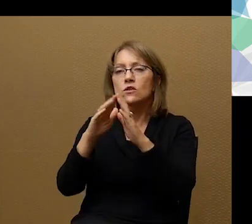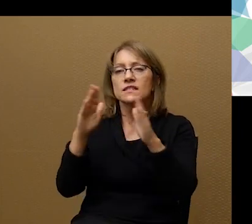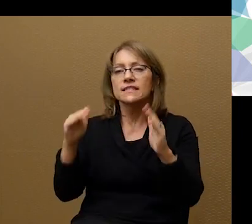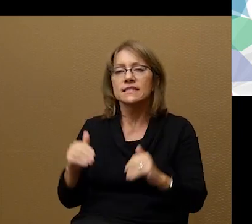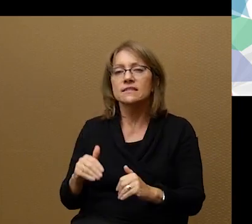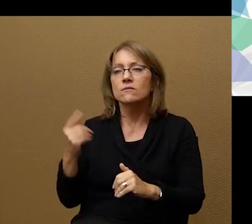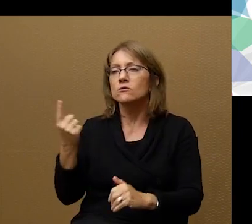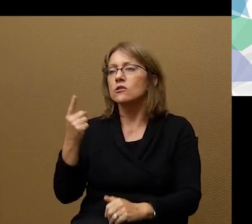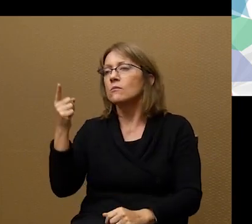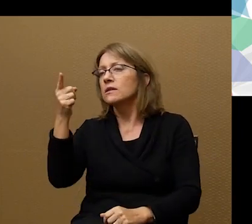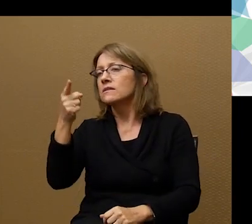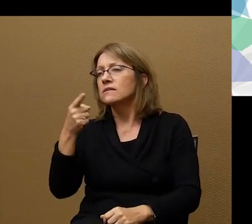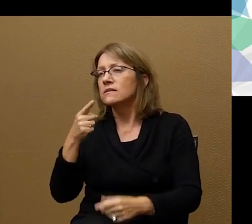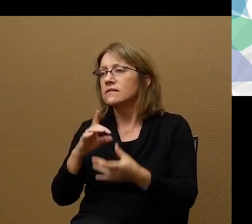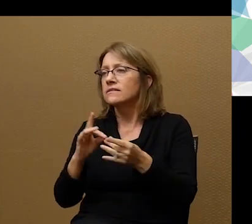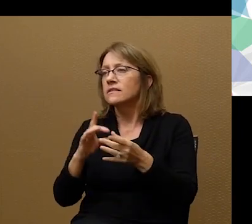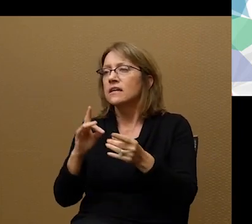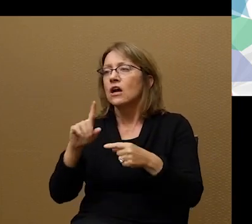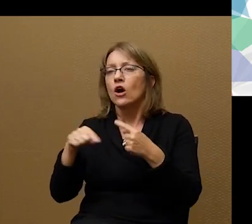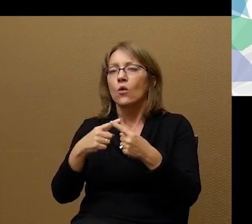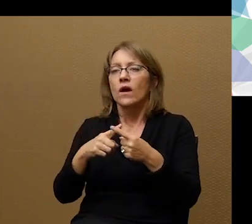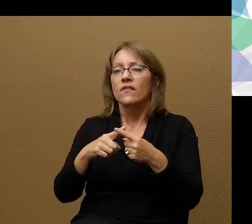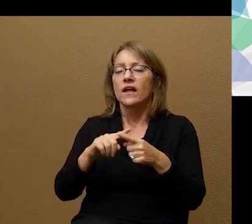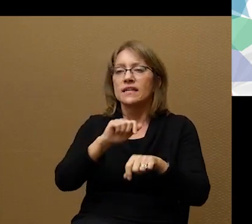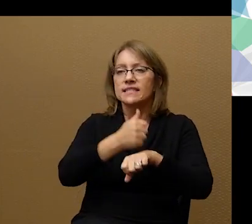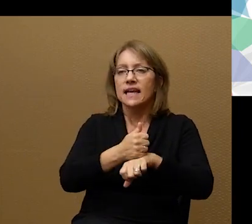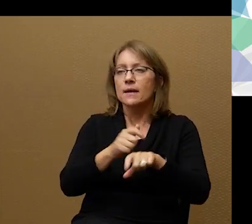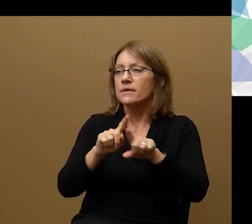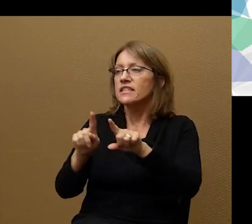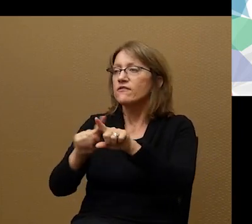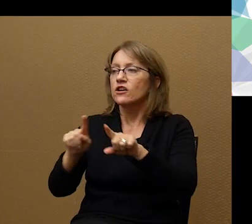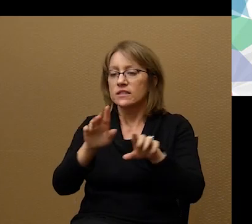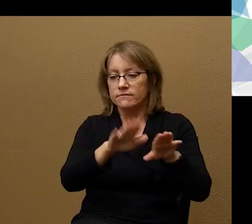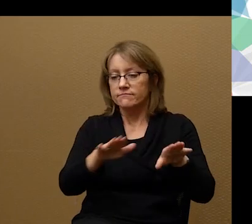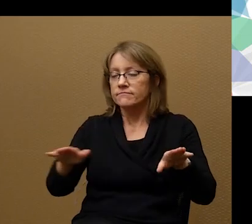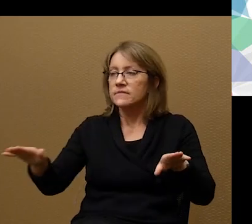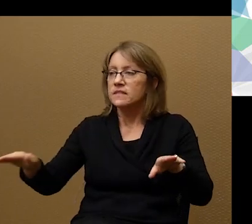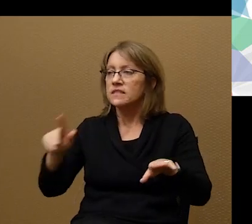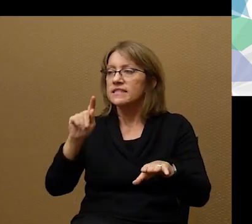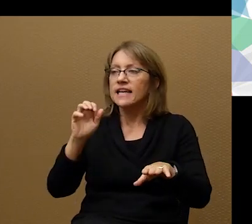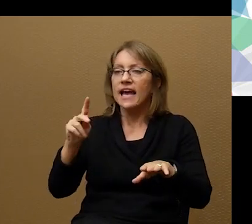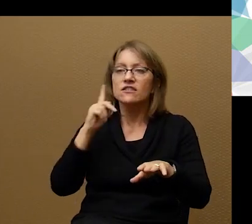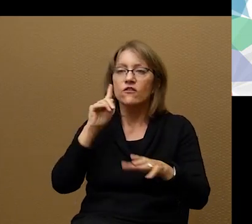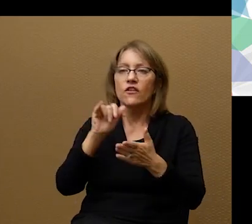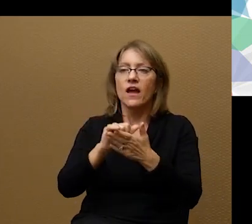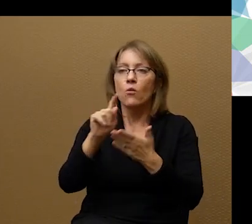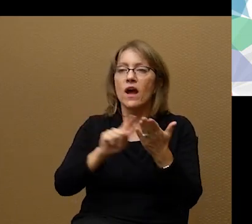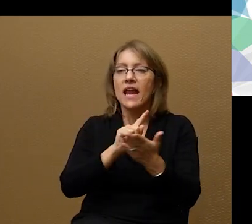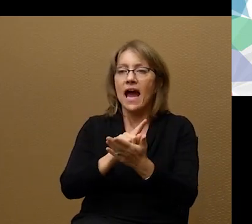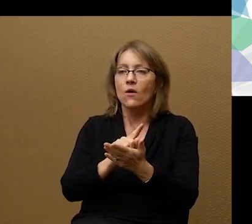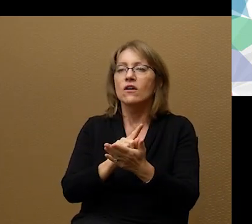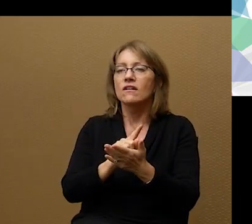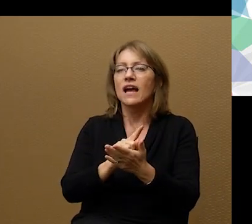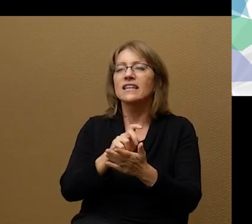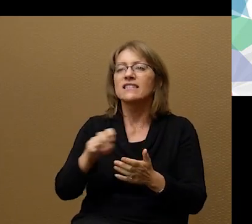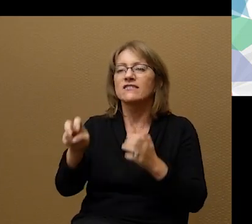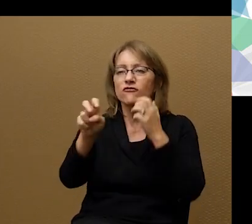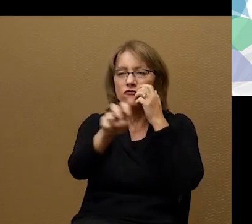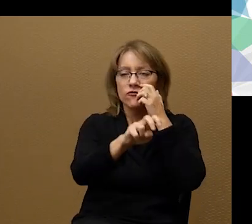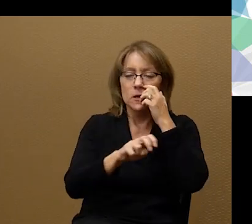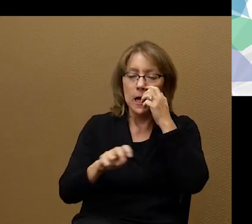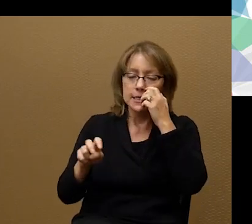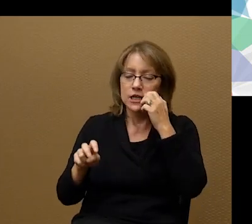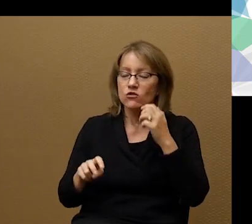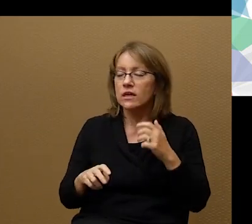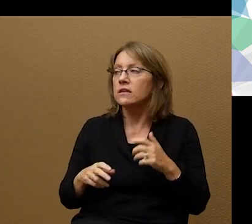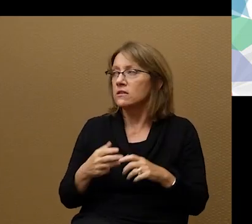mentioning when they lay out their different tasks for the period. So a work system is a systematic